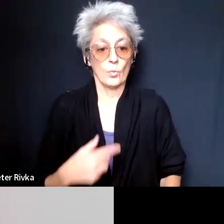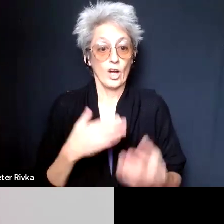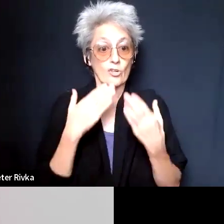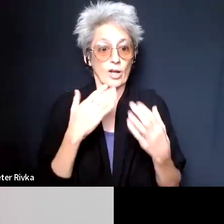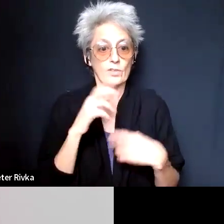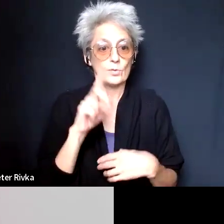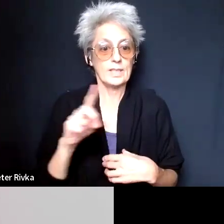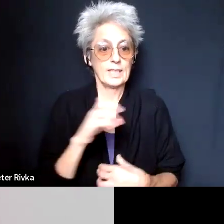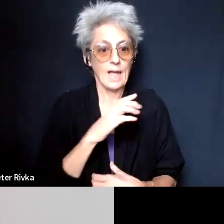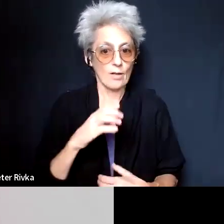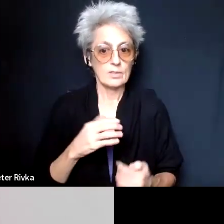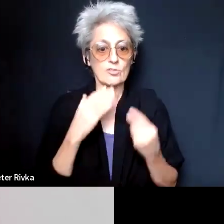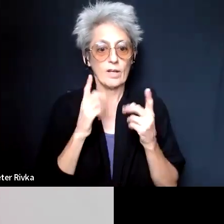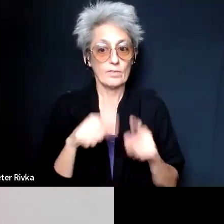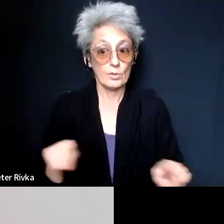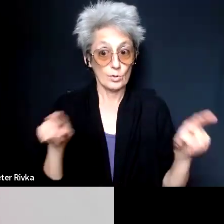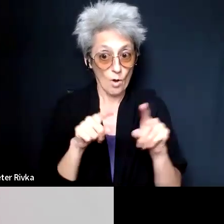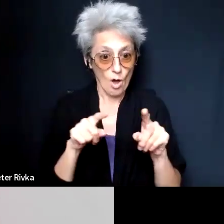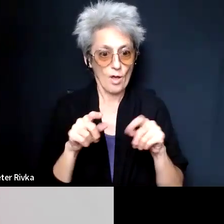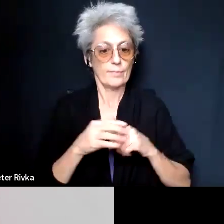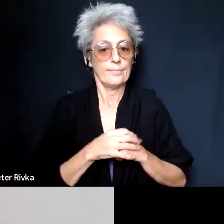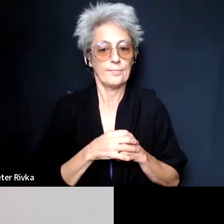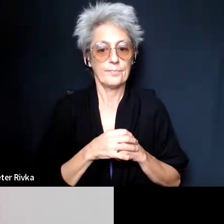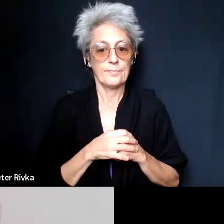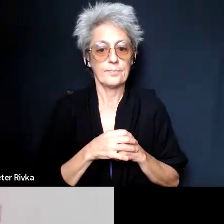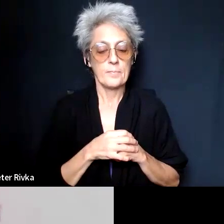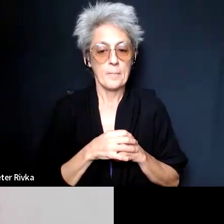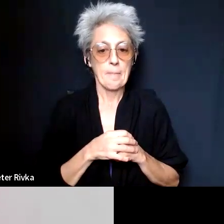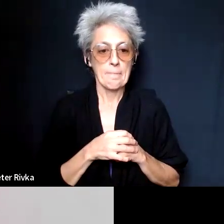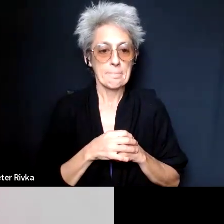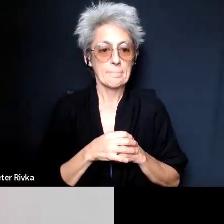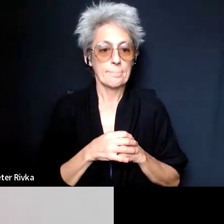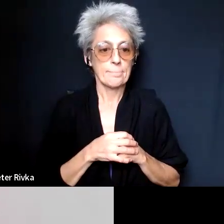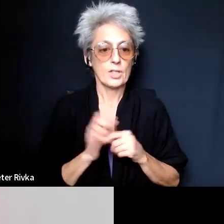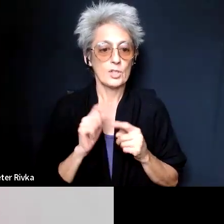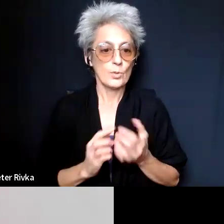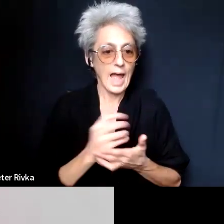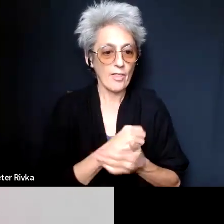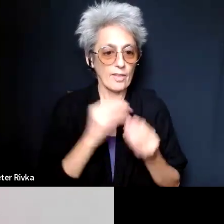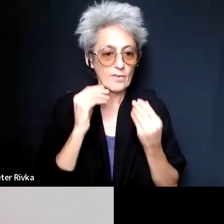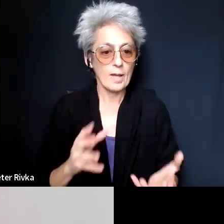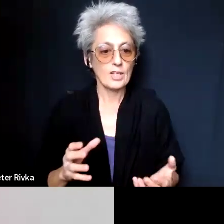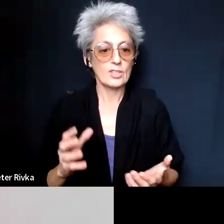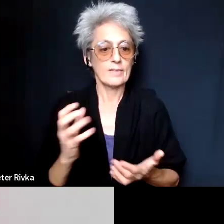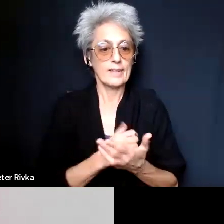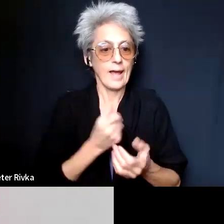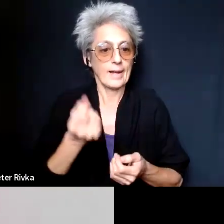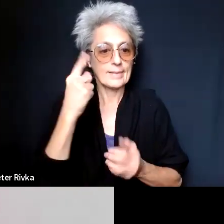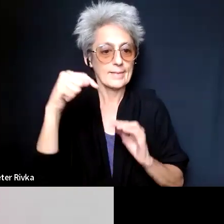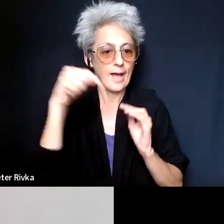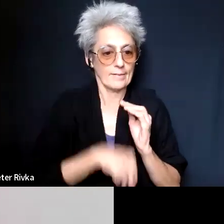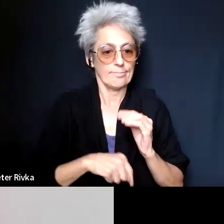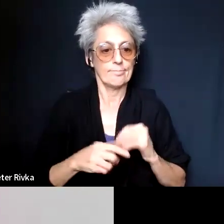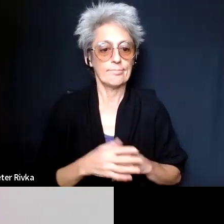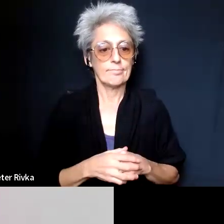for helping us to do that. To gather that information and gain those insights from